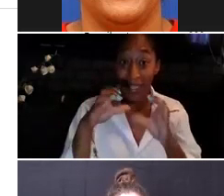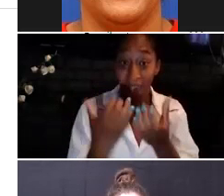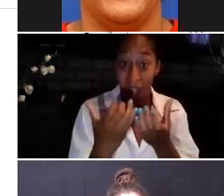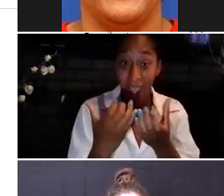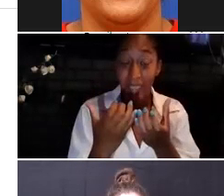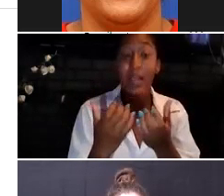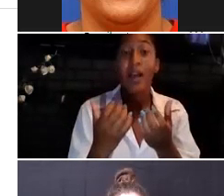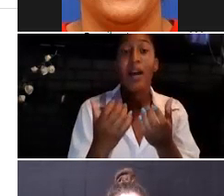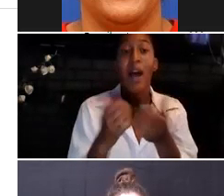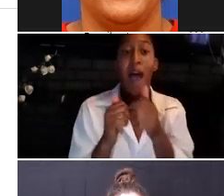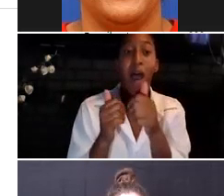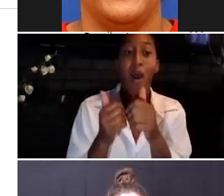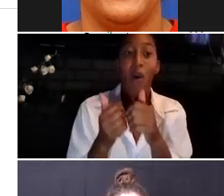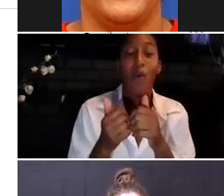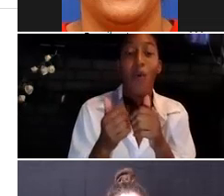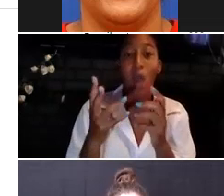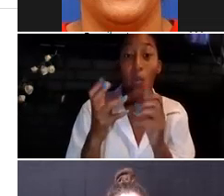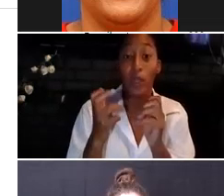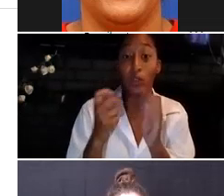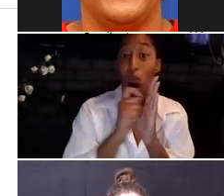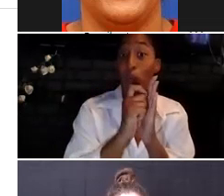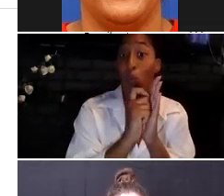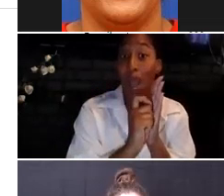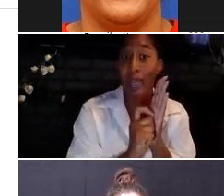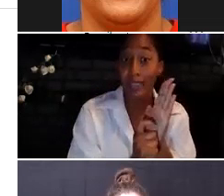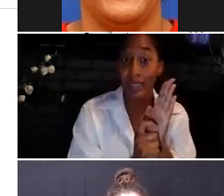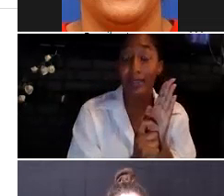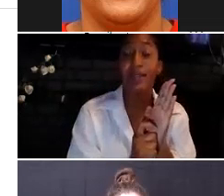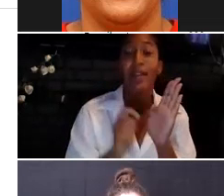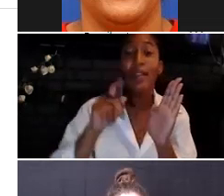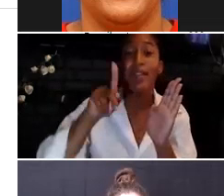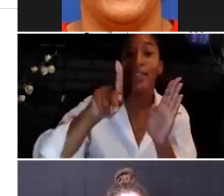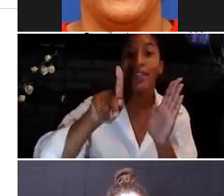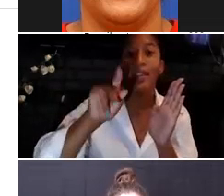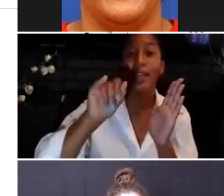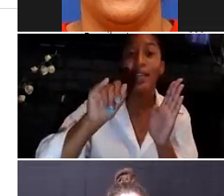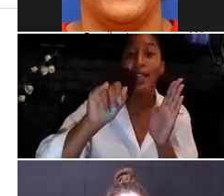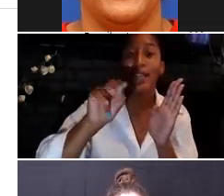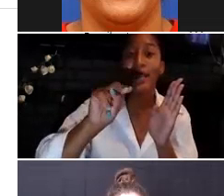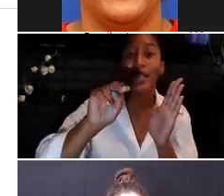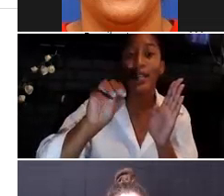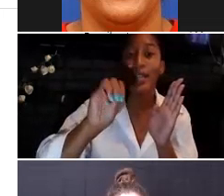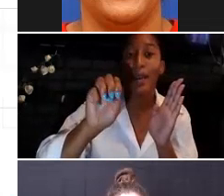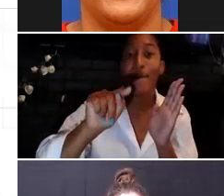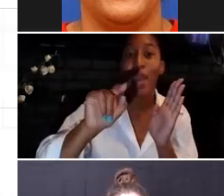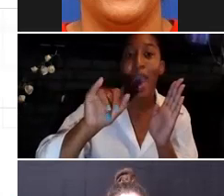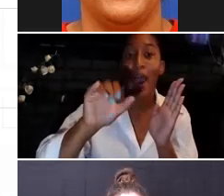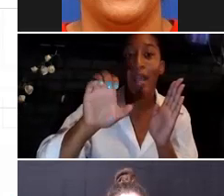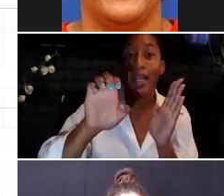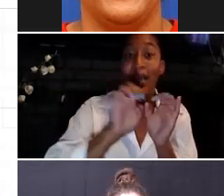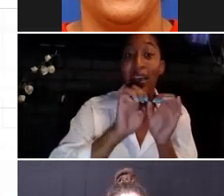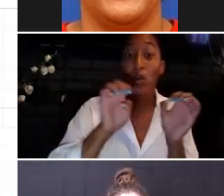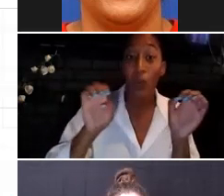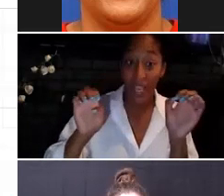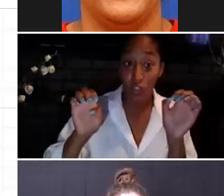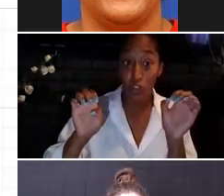writing out the kinematic equations of motion for you as they pertain to